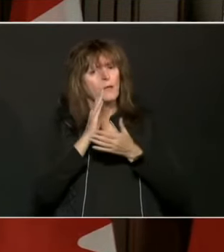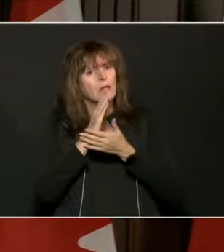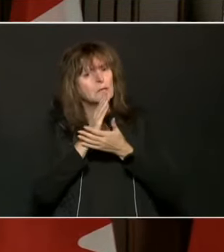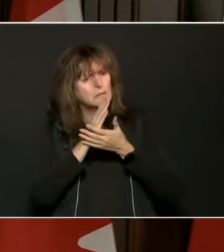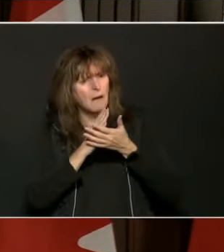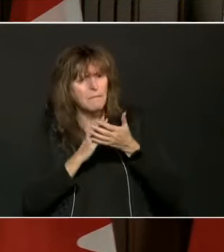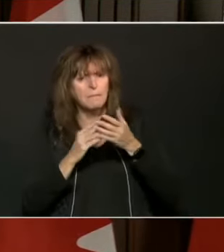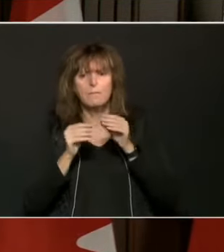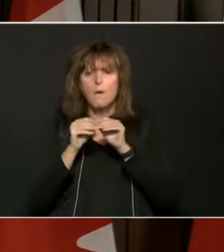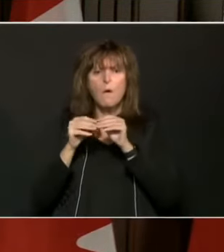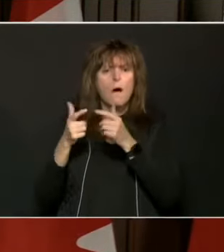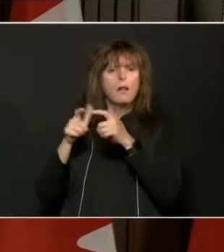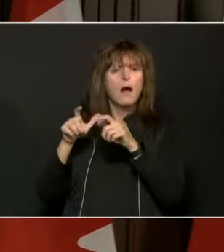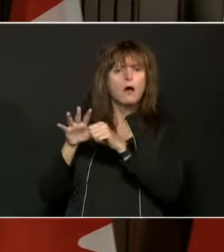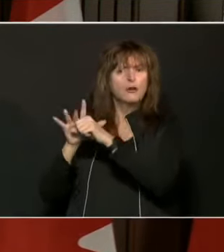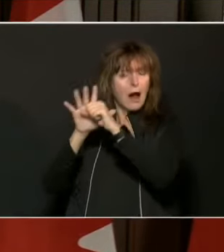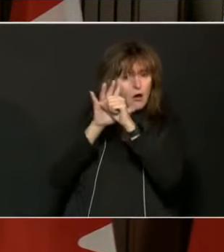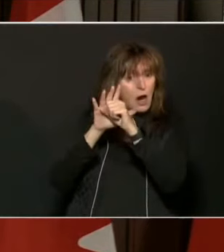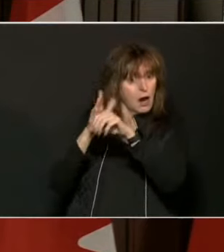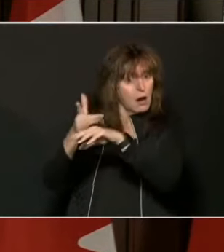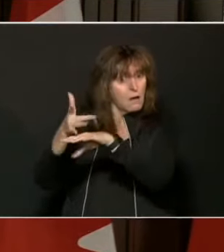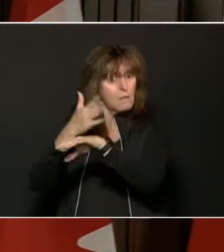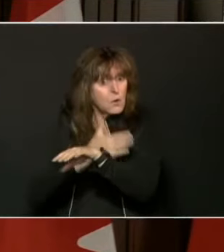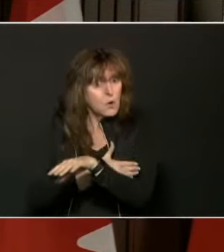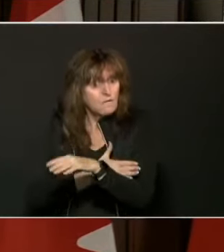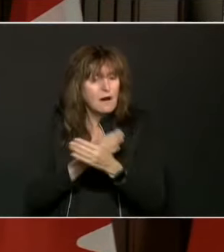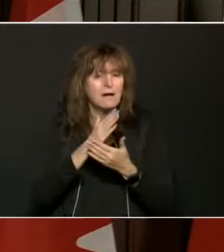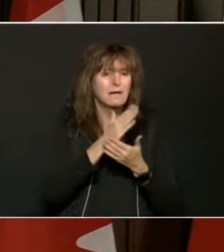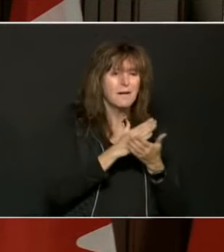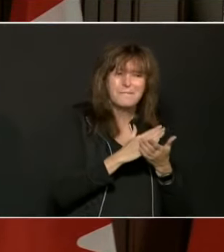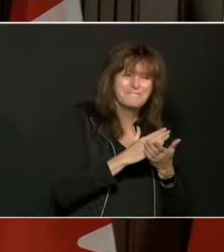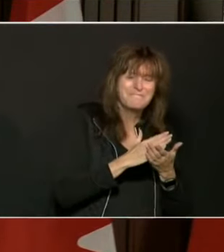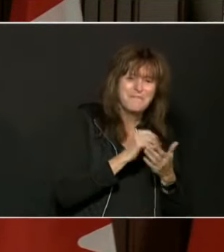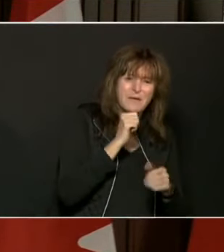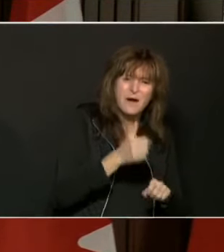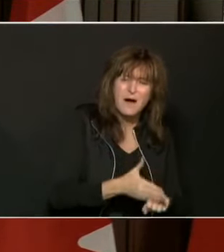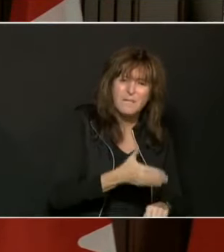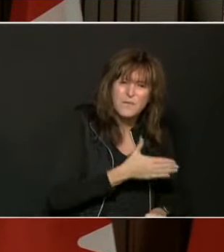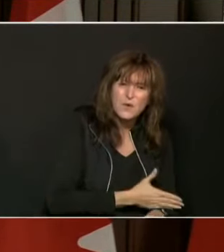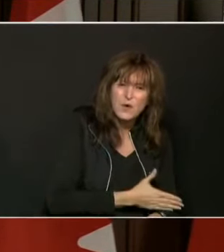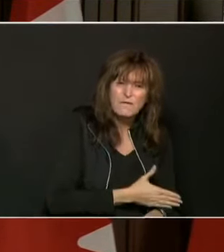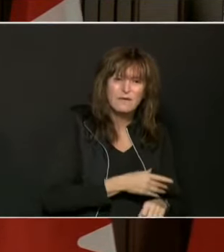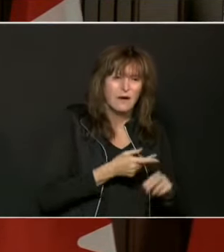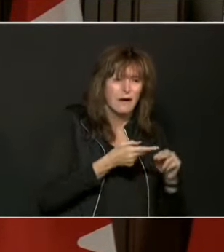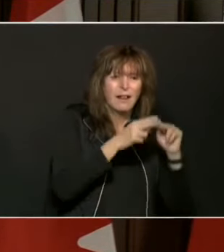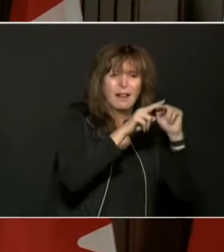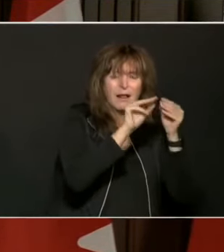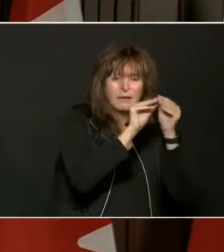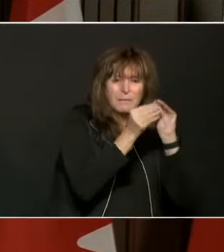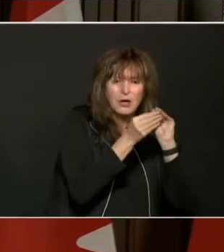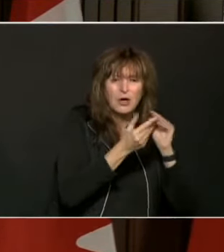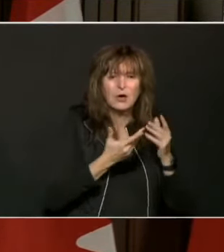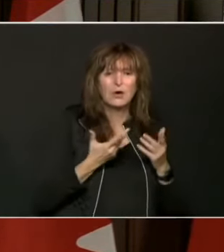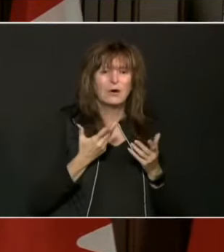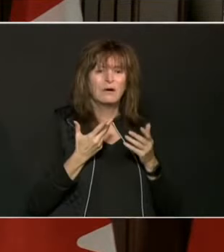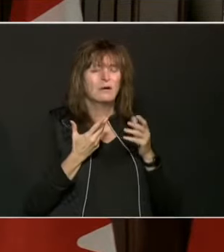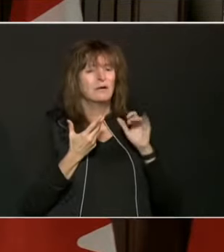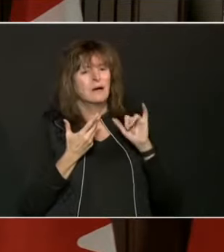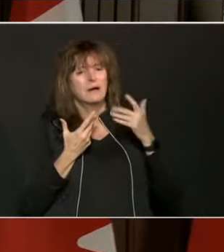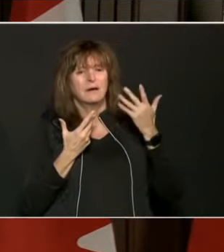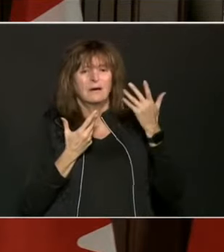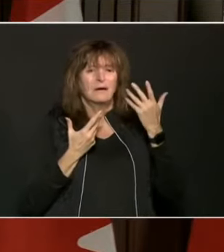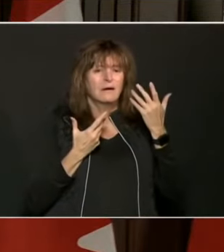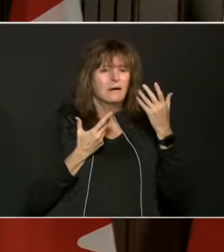there's a variation. Some are still increasing in the regional areas, where you'll probably see some greens going to yellow and yellows going to